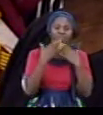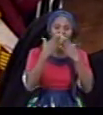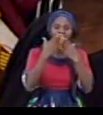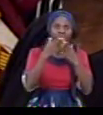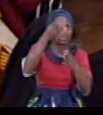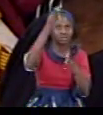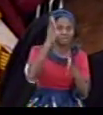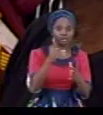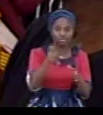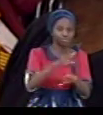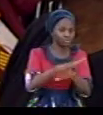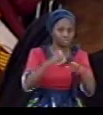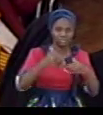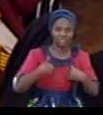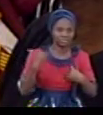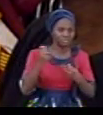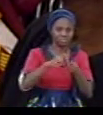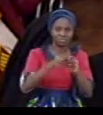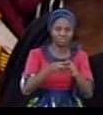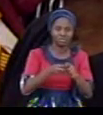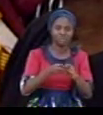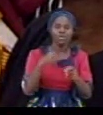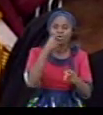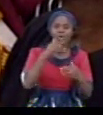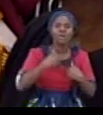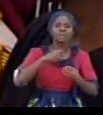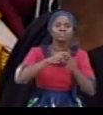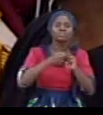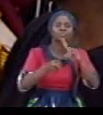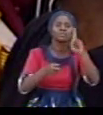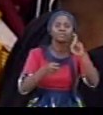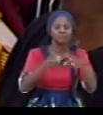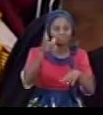any problem. Who has a problem?